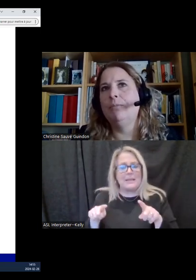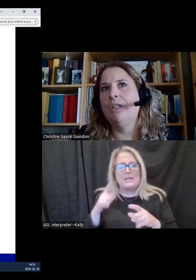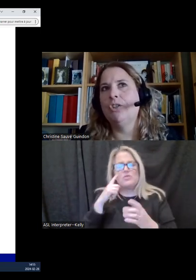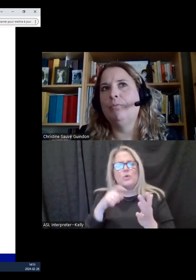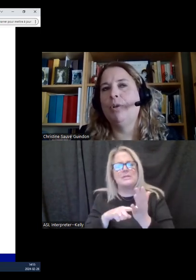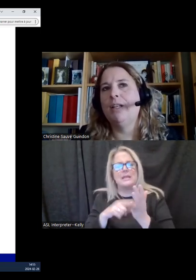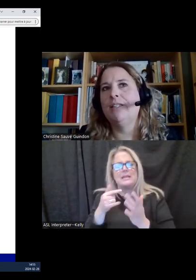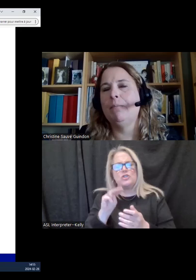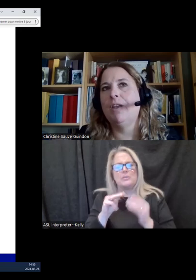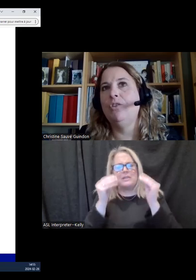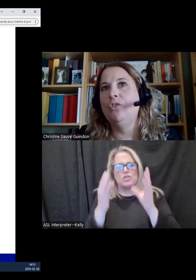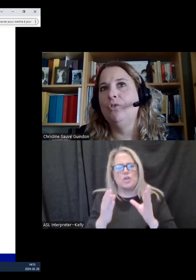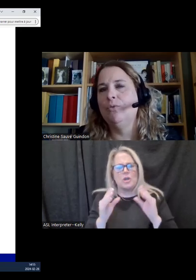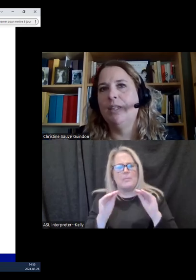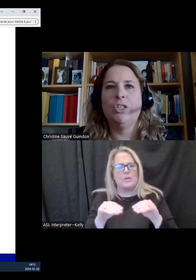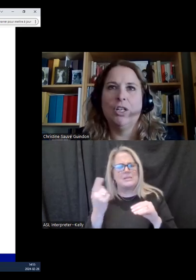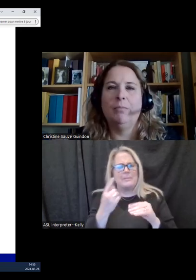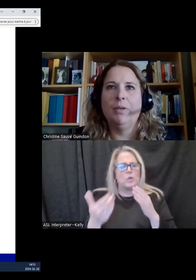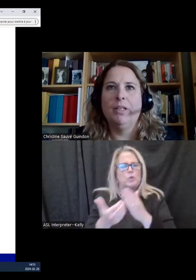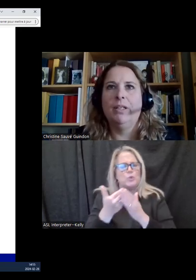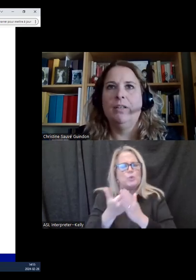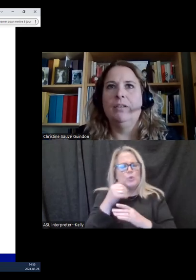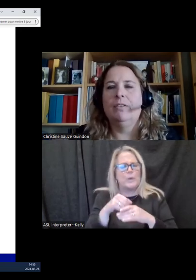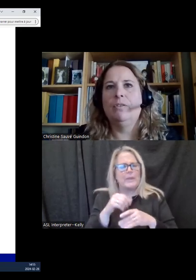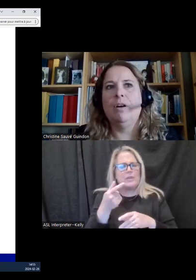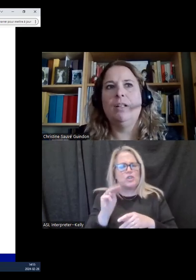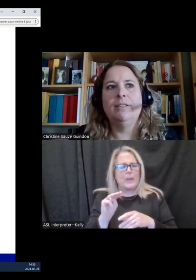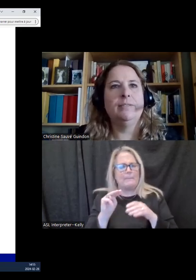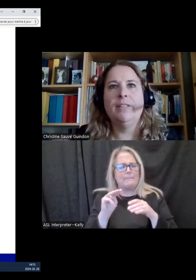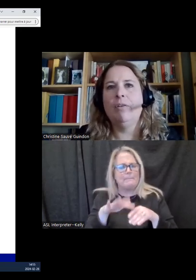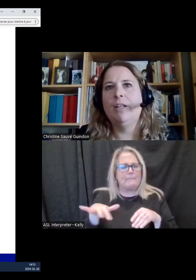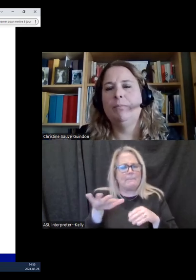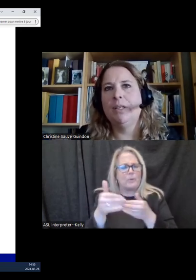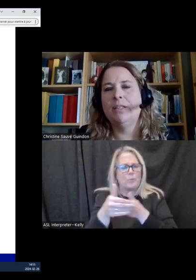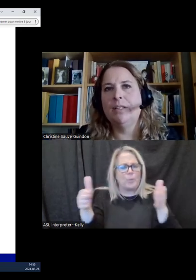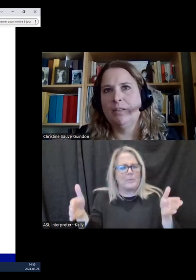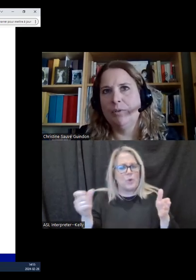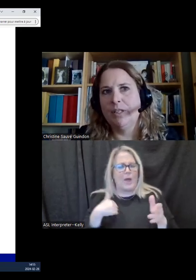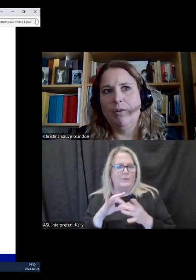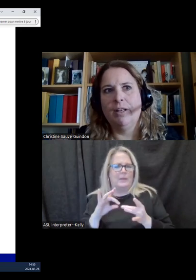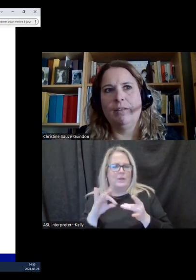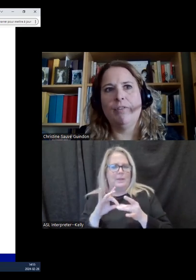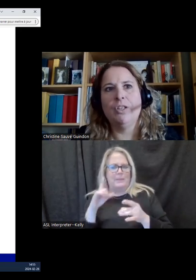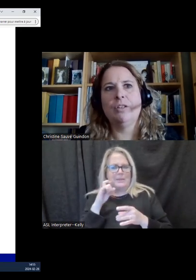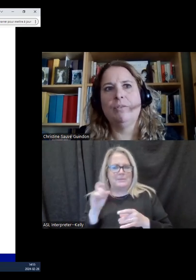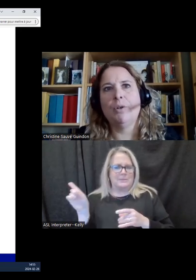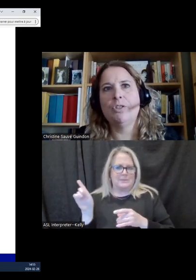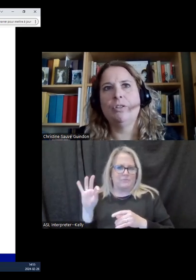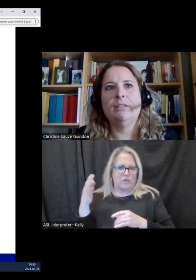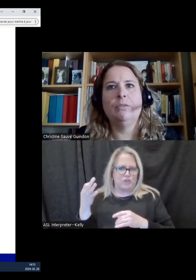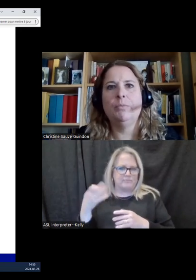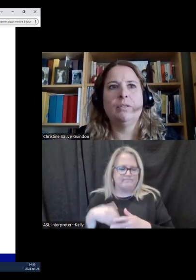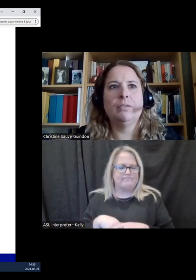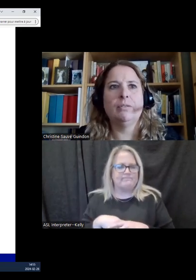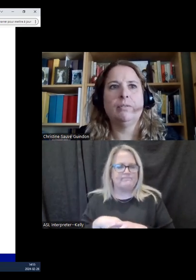the gym teacher putting something new in the gym. So I'll narrate it because it was narrated in French